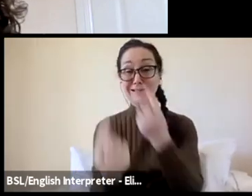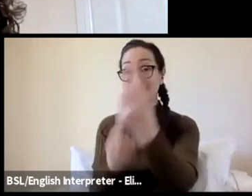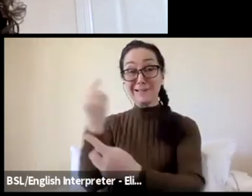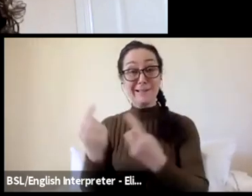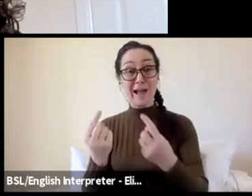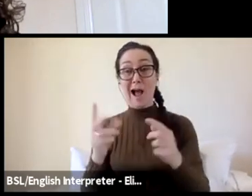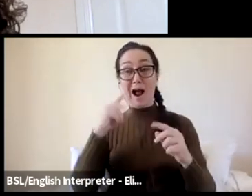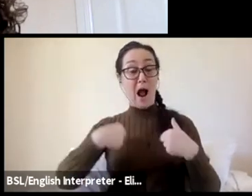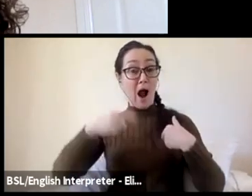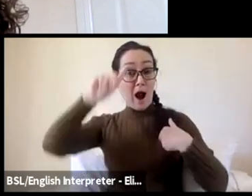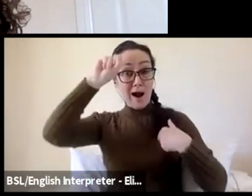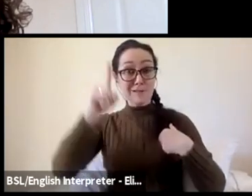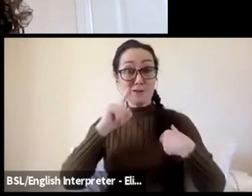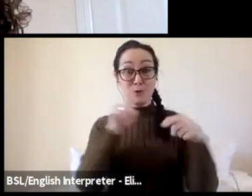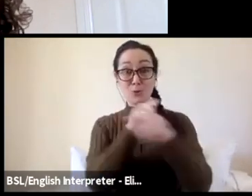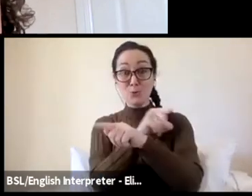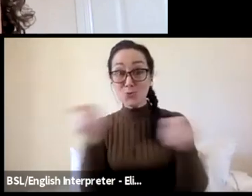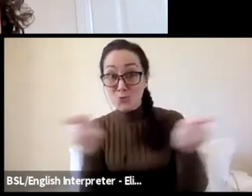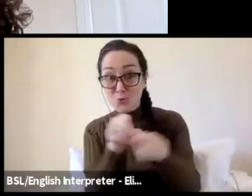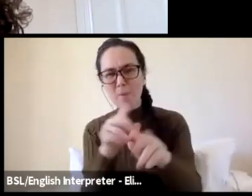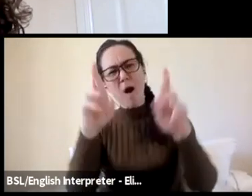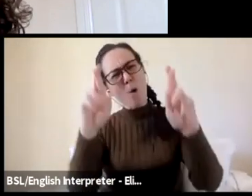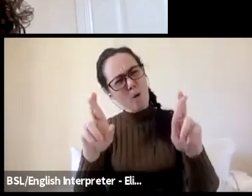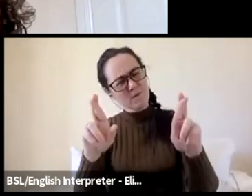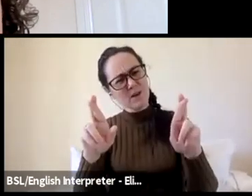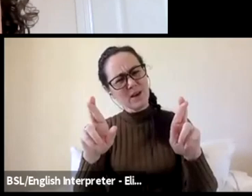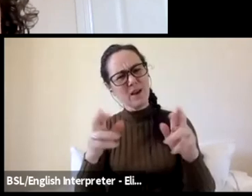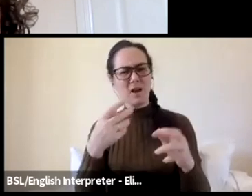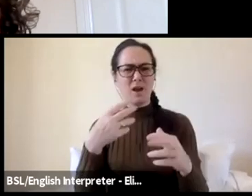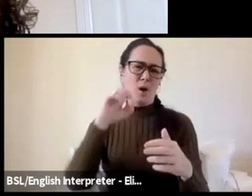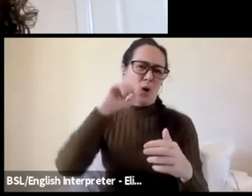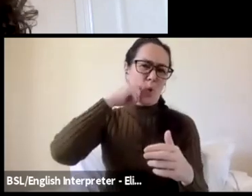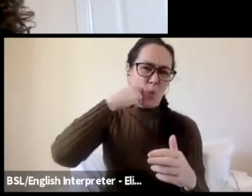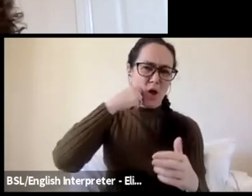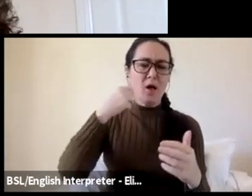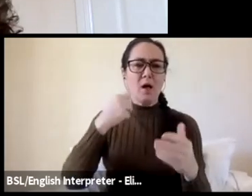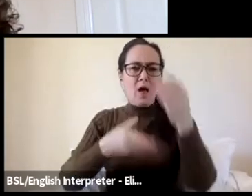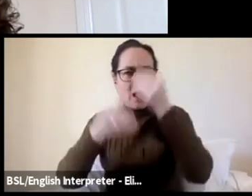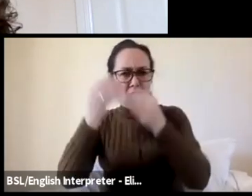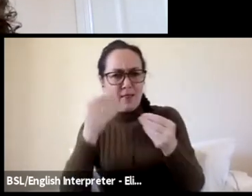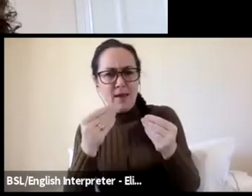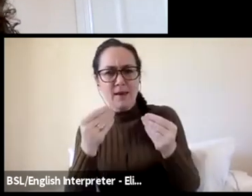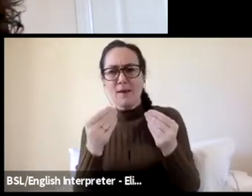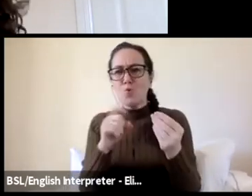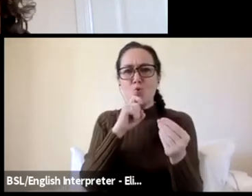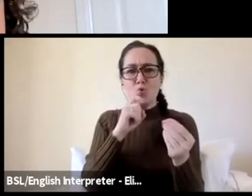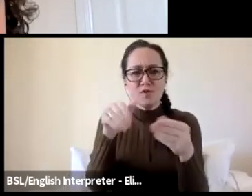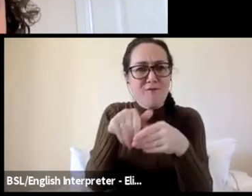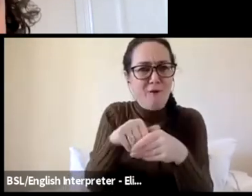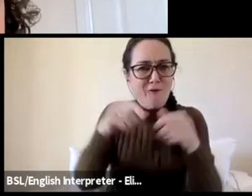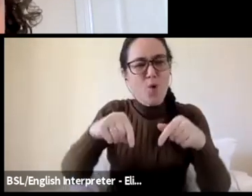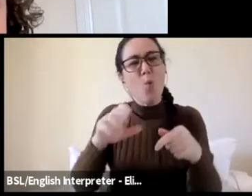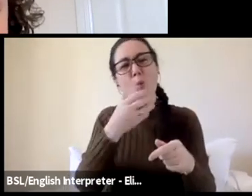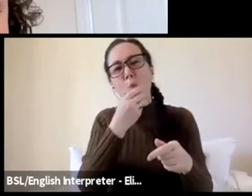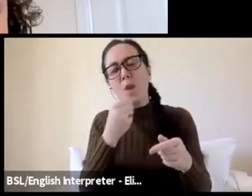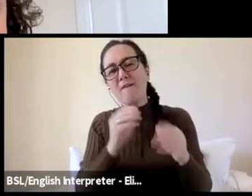unfortunately, but hopefully we can kind of get to know a little bit about who is in this kind of Zoom webinar through some of our polls. So we